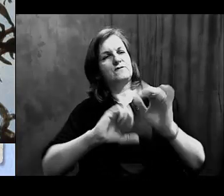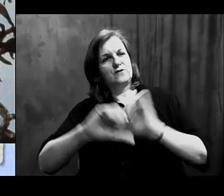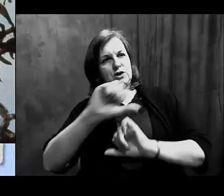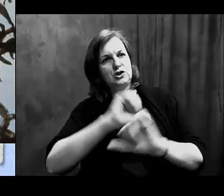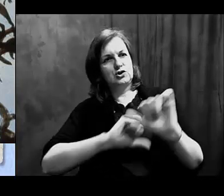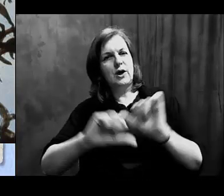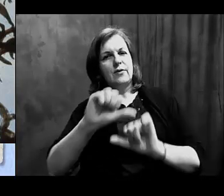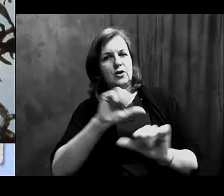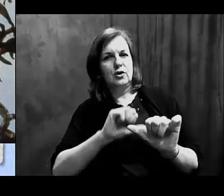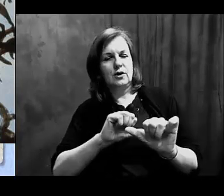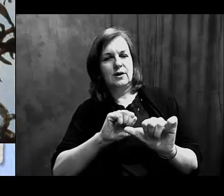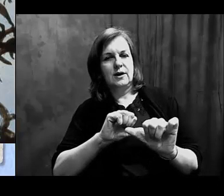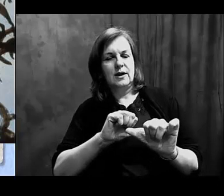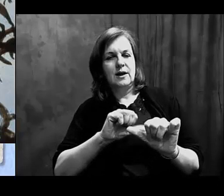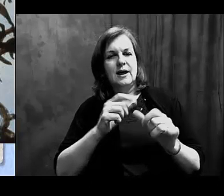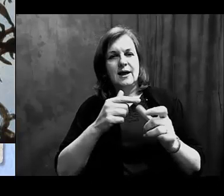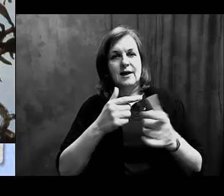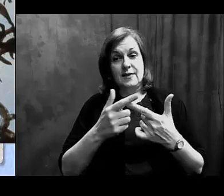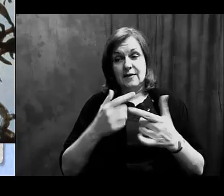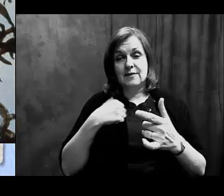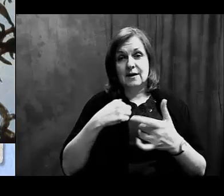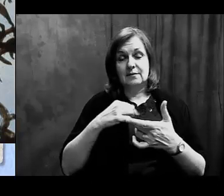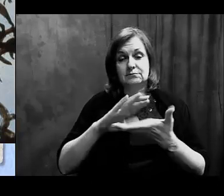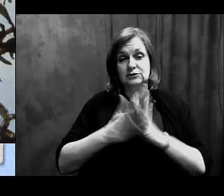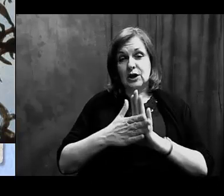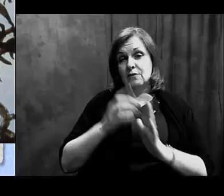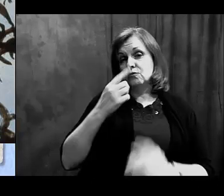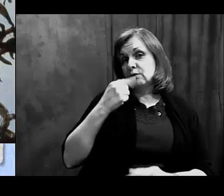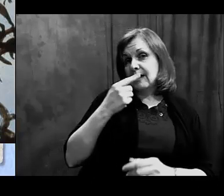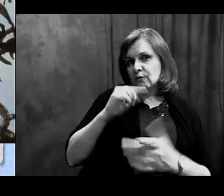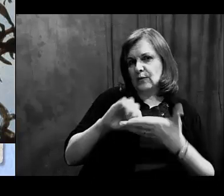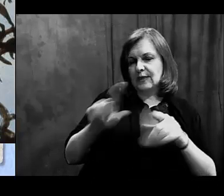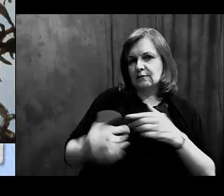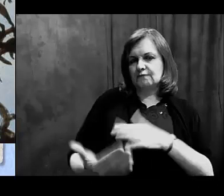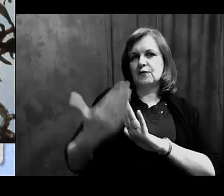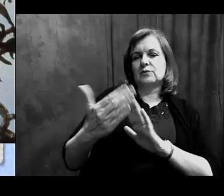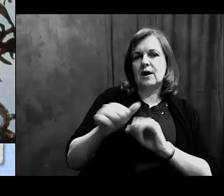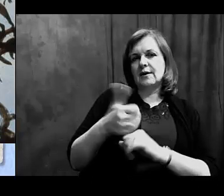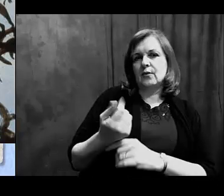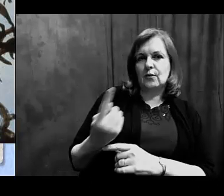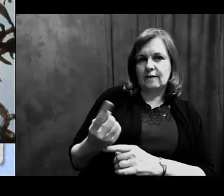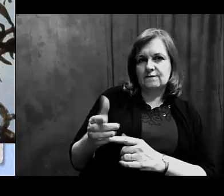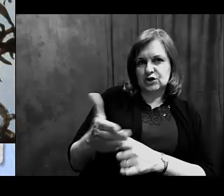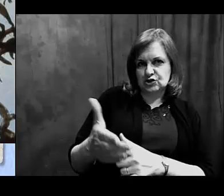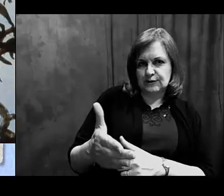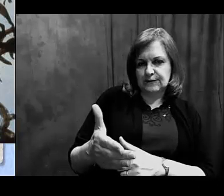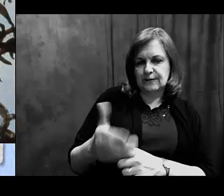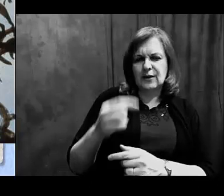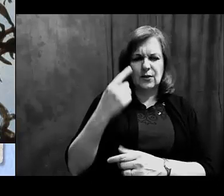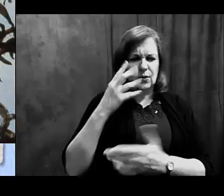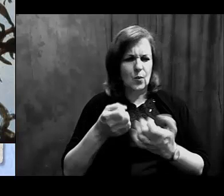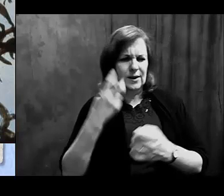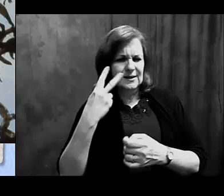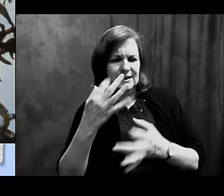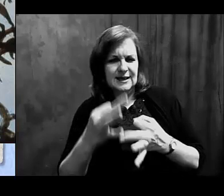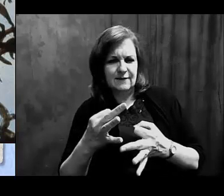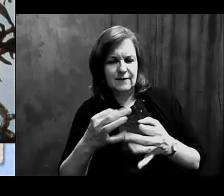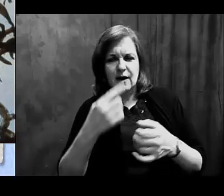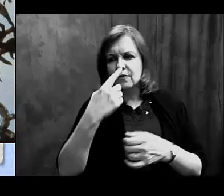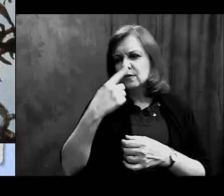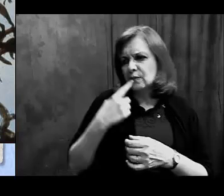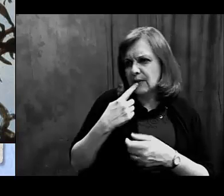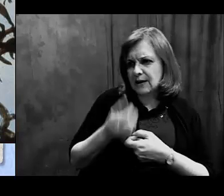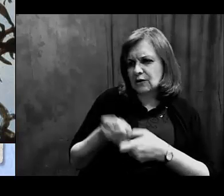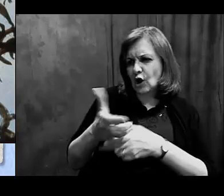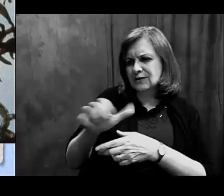state of the sticklebacks is actually this red coloring. So what they wanted to see is whether or not that red is actually the